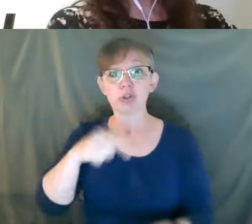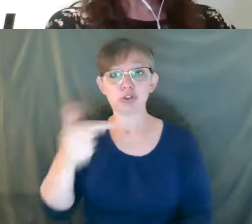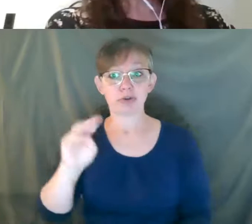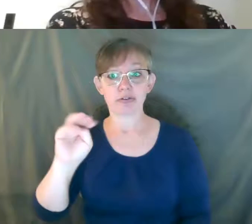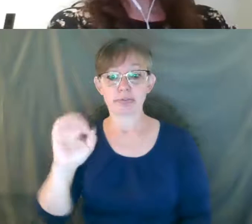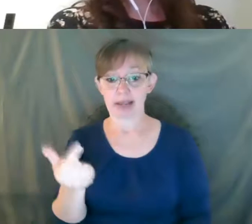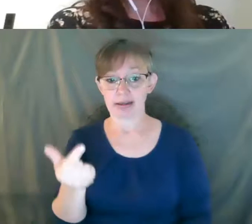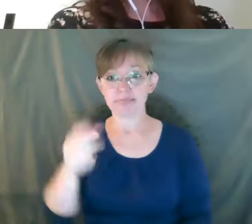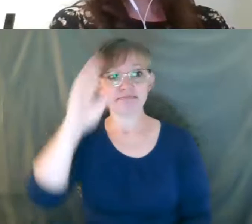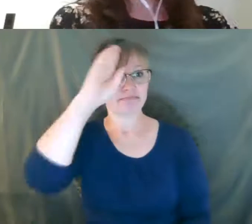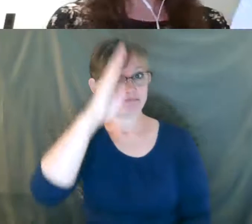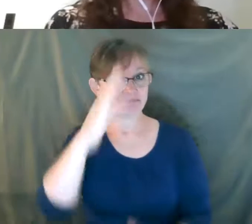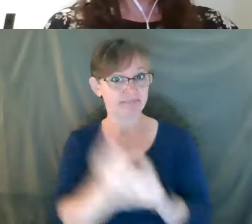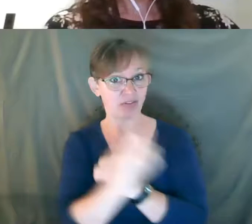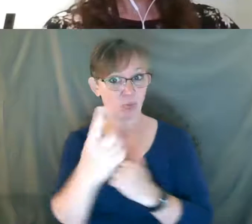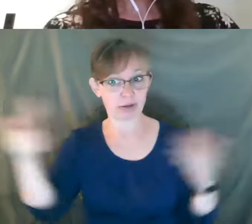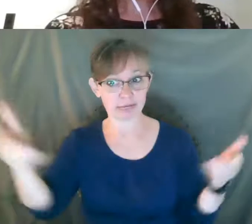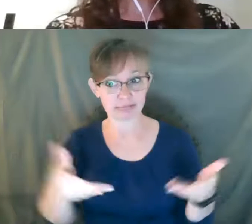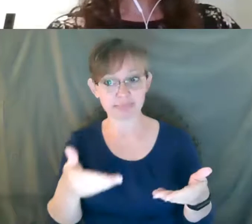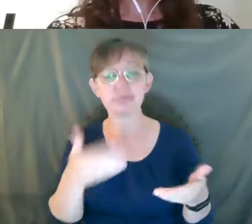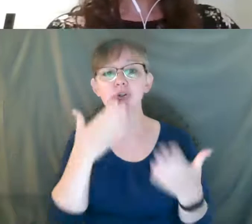hello everybody, and good afternoon.